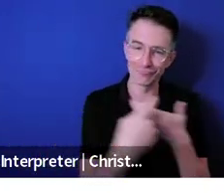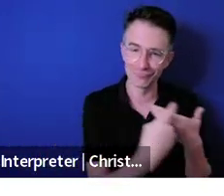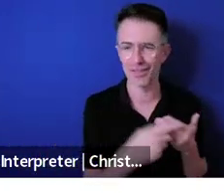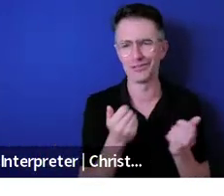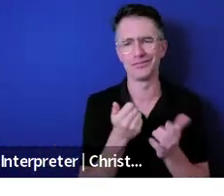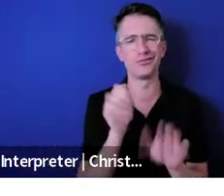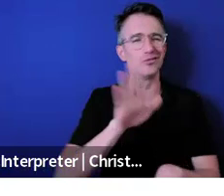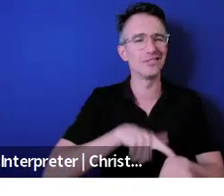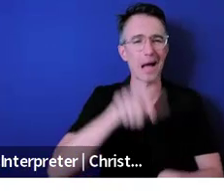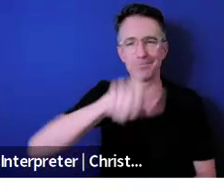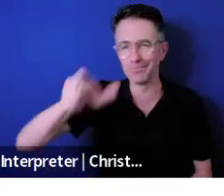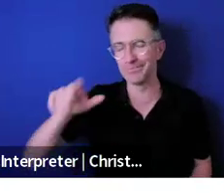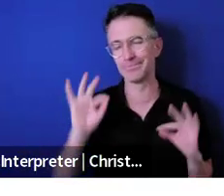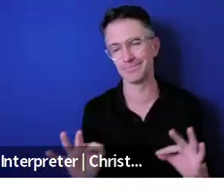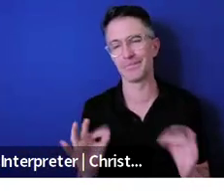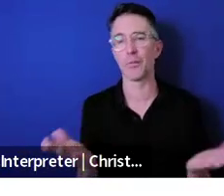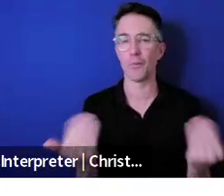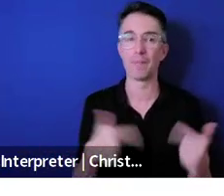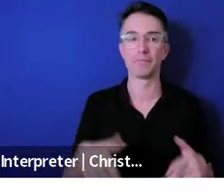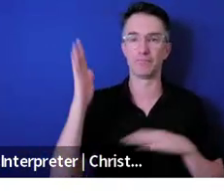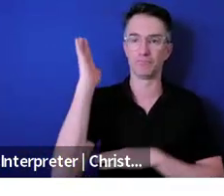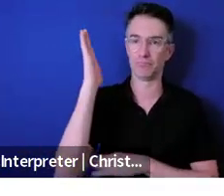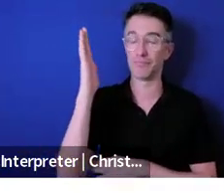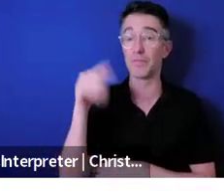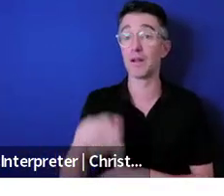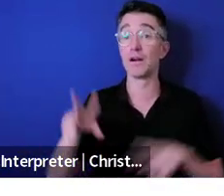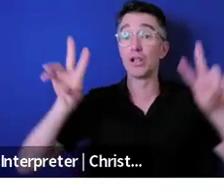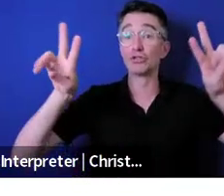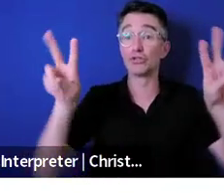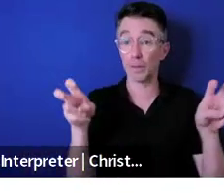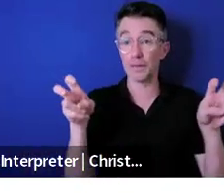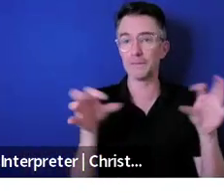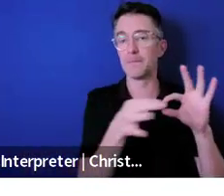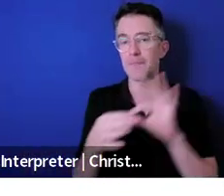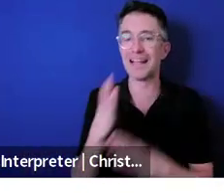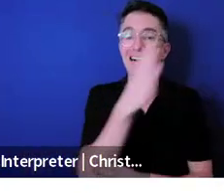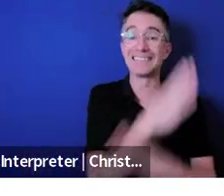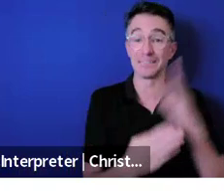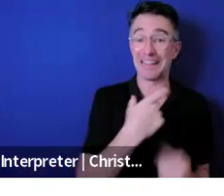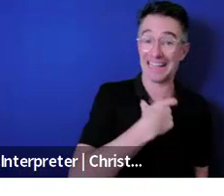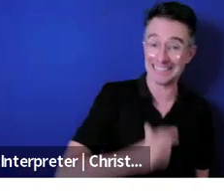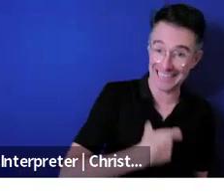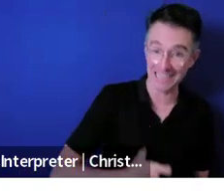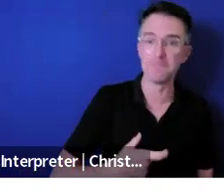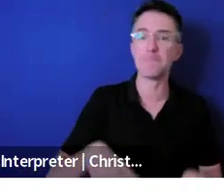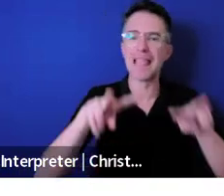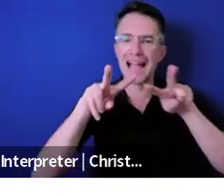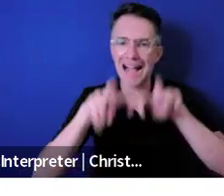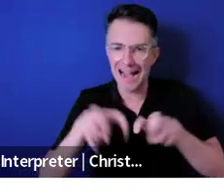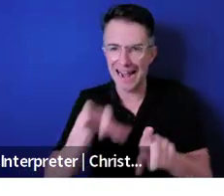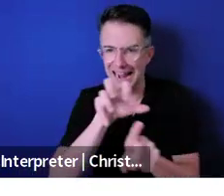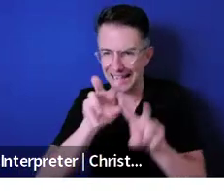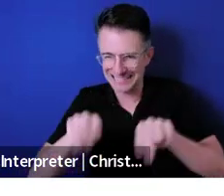this webinar on disability identification, assessment, and information management for social